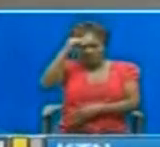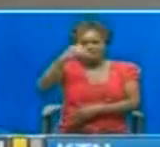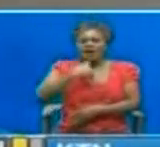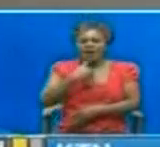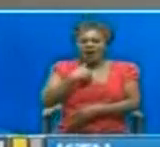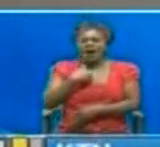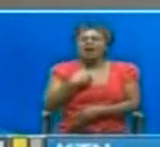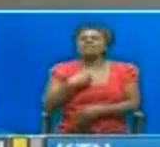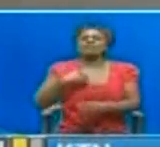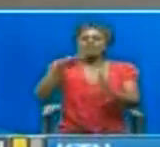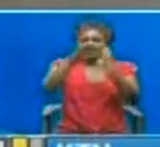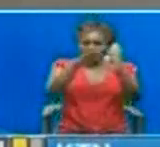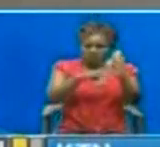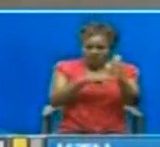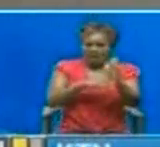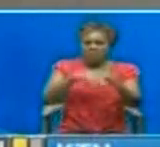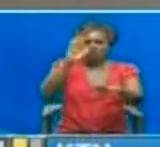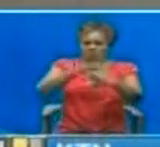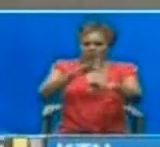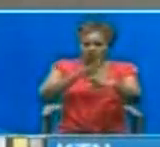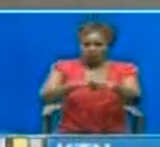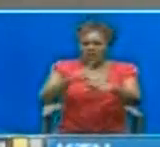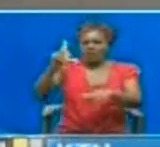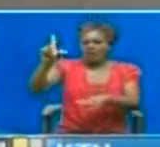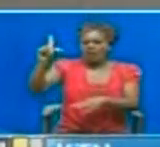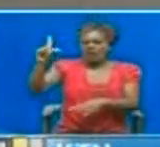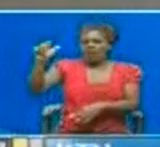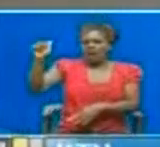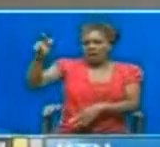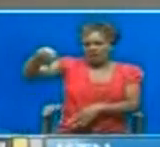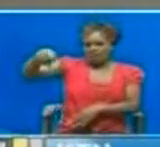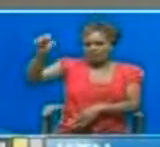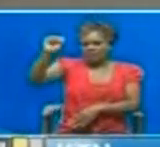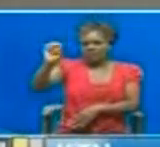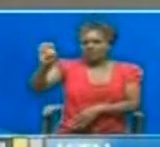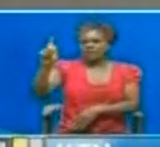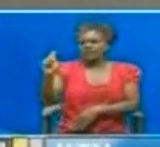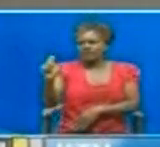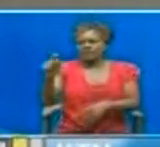very ambitious program. You're talking about the LAPSET project. This is the second